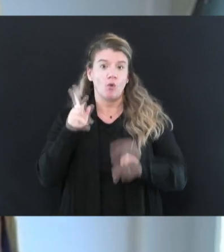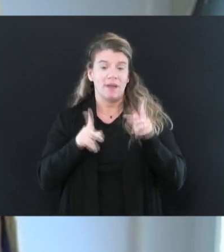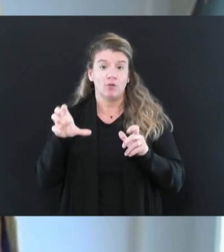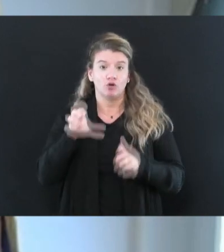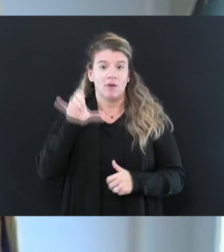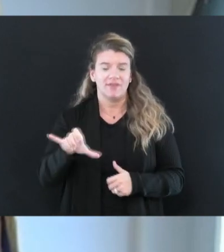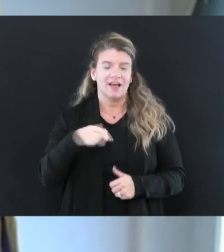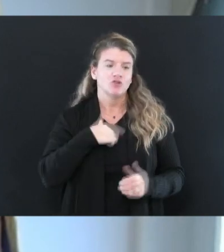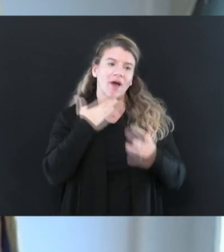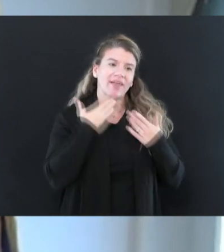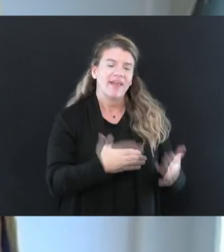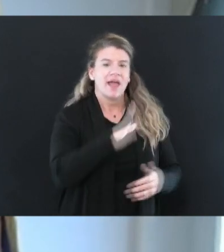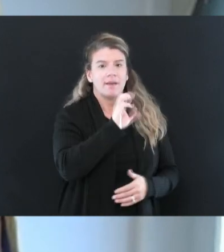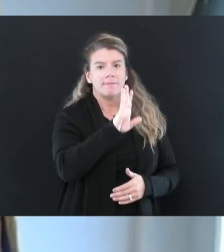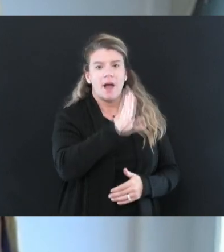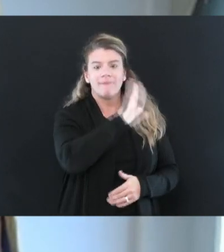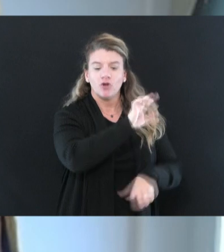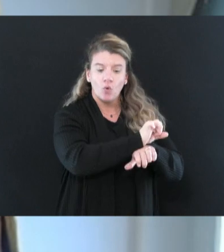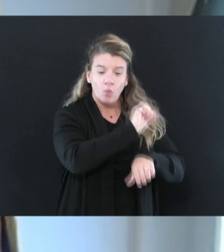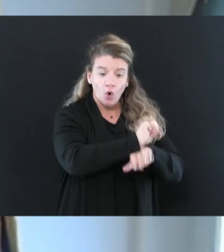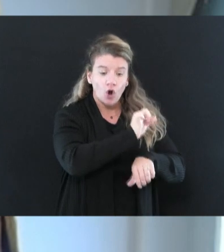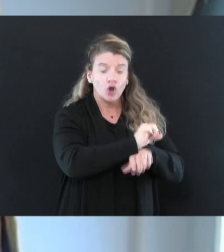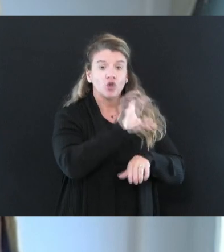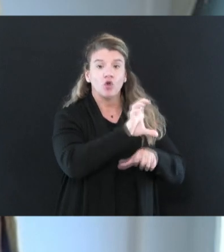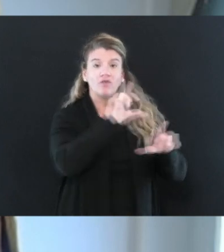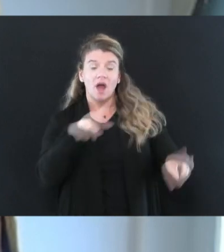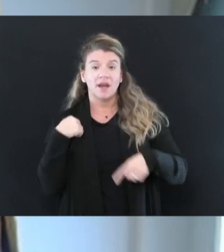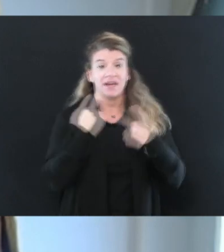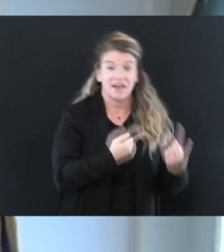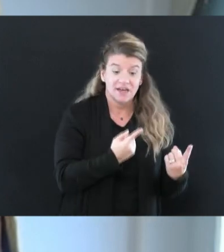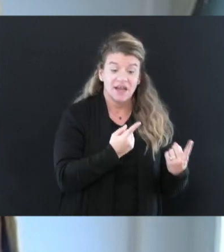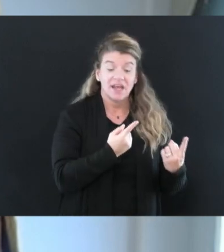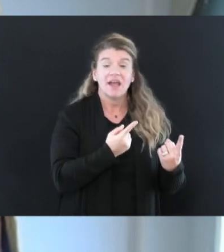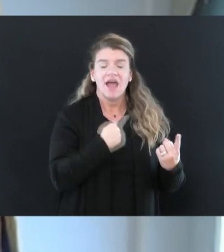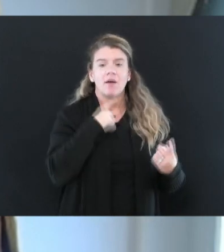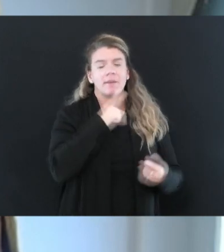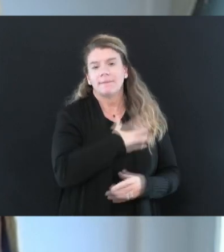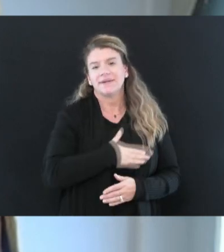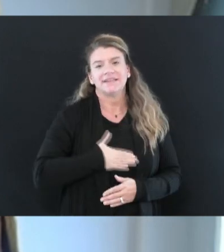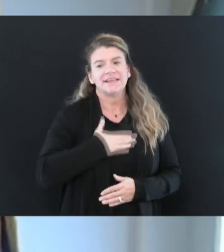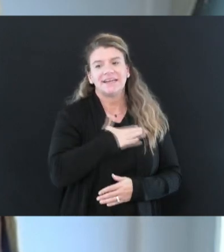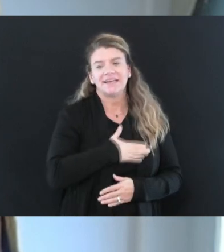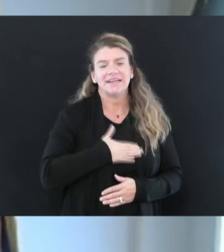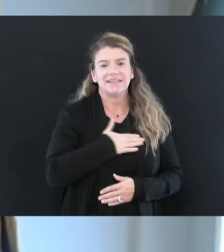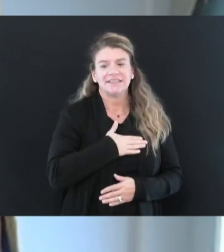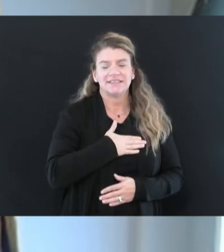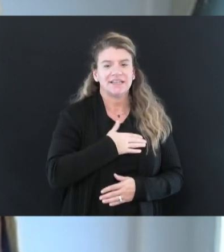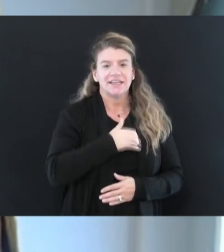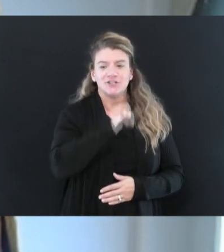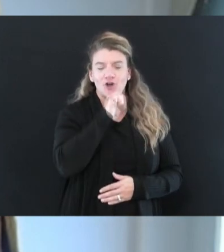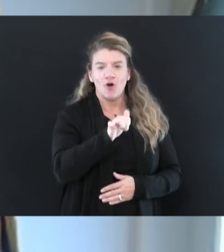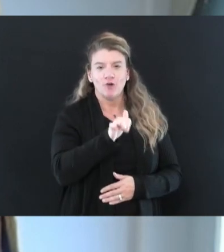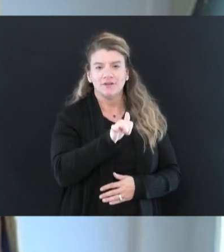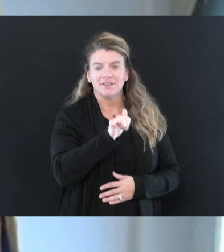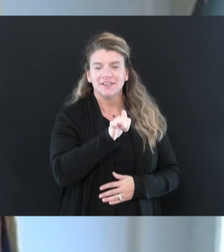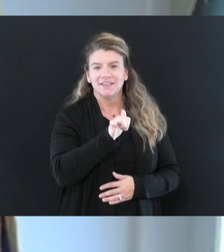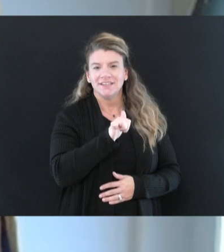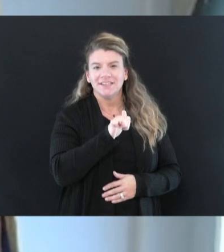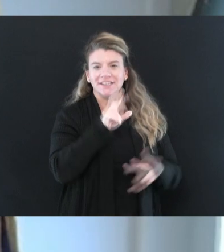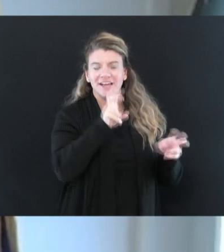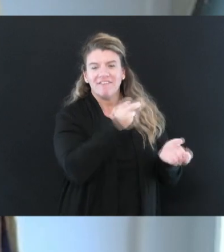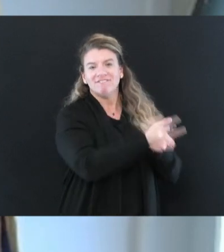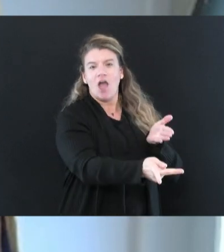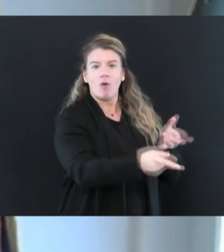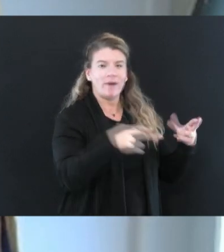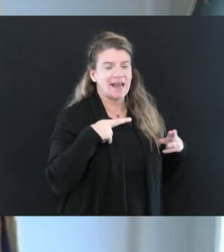Bob, I thank you for your work that you've done here, and please don't fail in retirement. We enjoy.